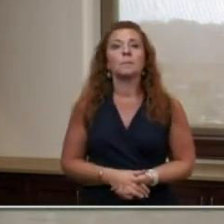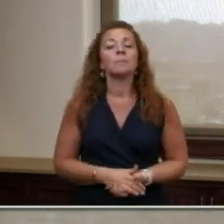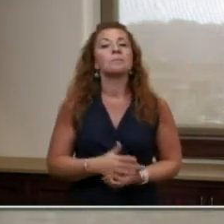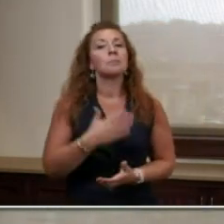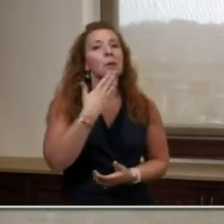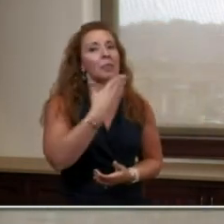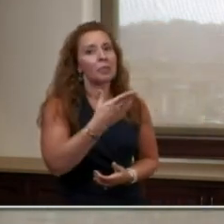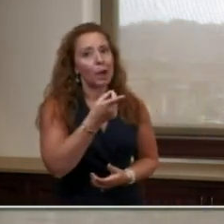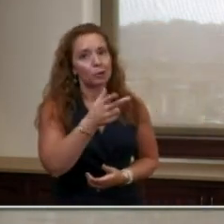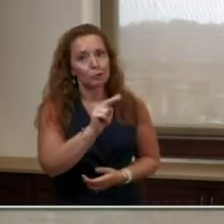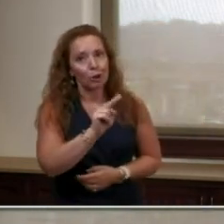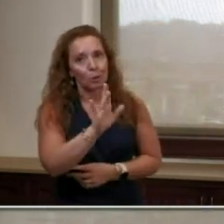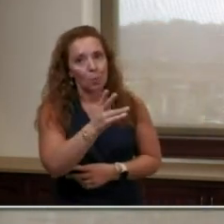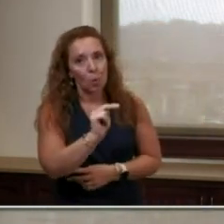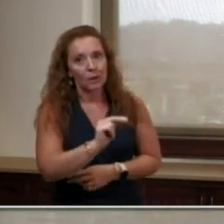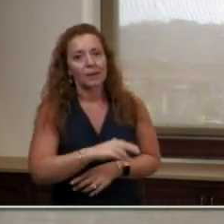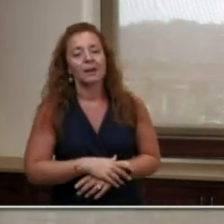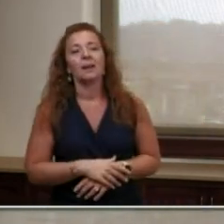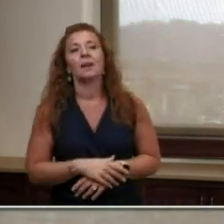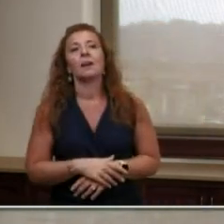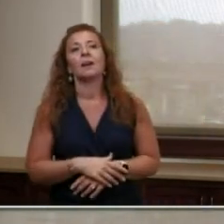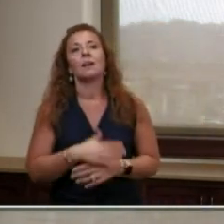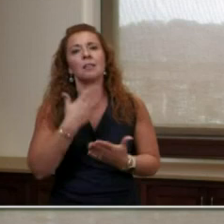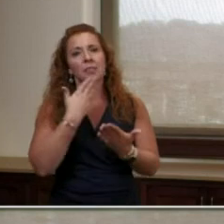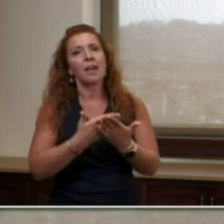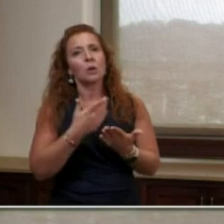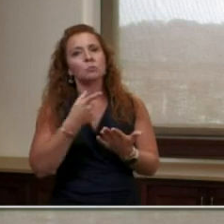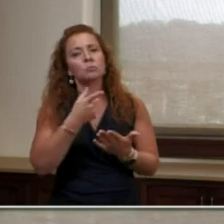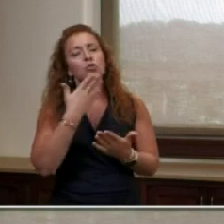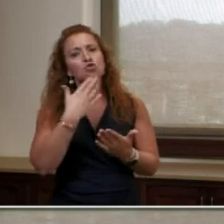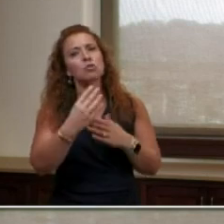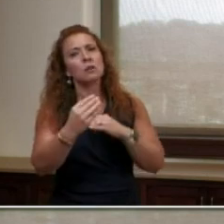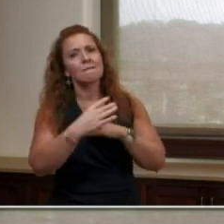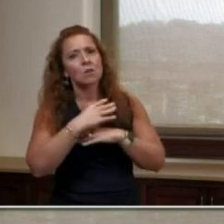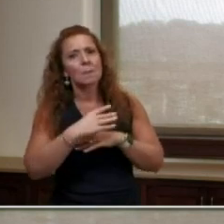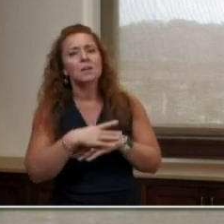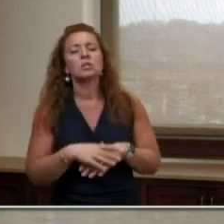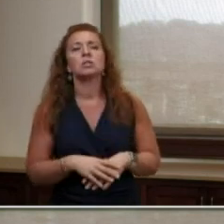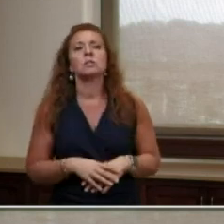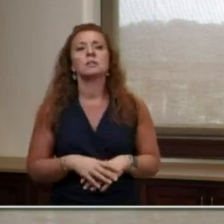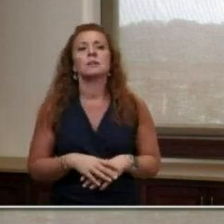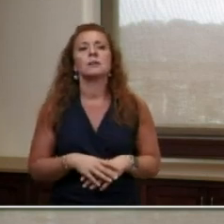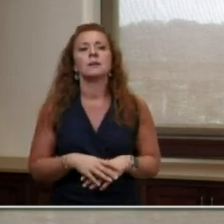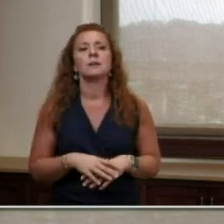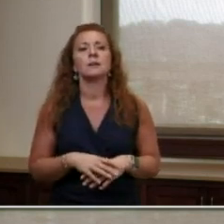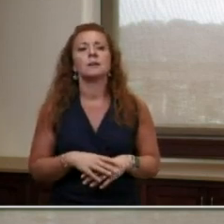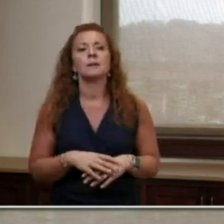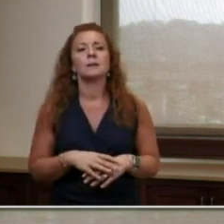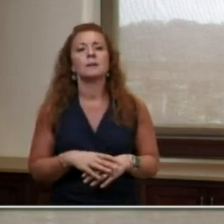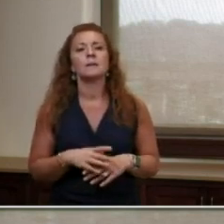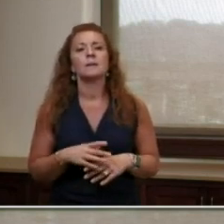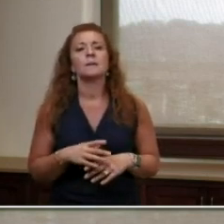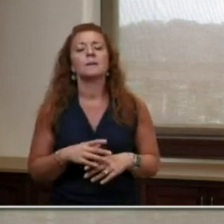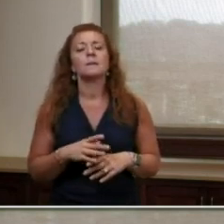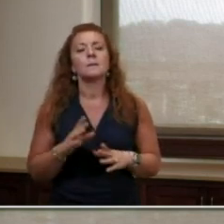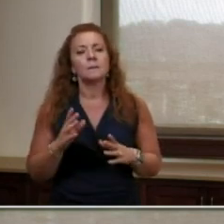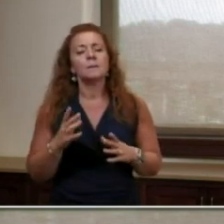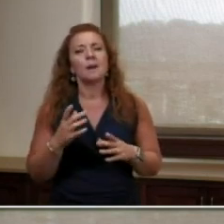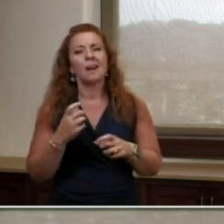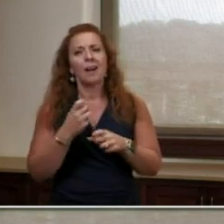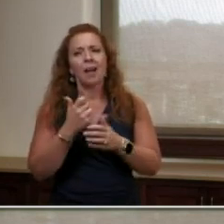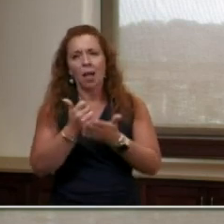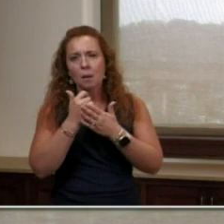Well, thank you, Dr. Bogan, and thank you for that good information and you know, trying to obviously synthesize and simplify